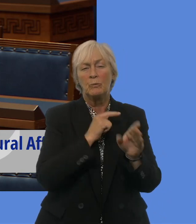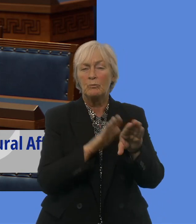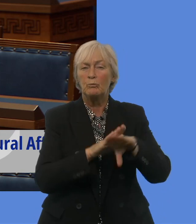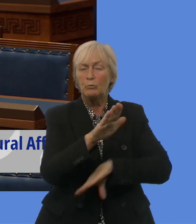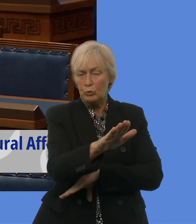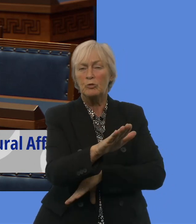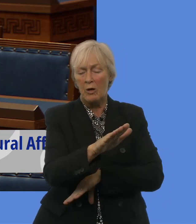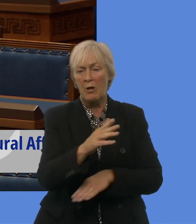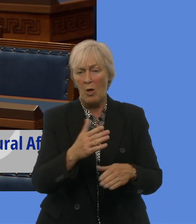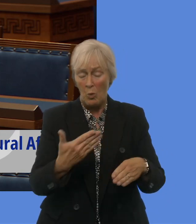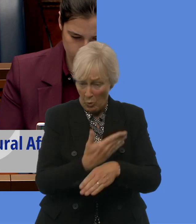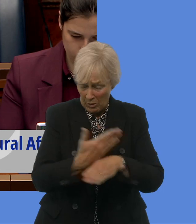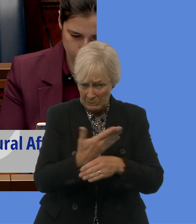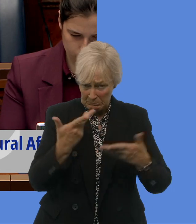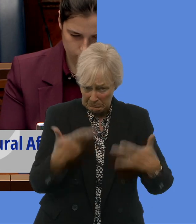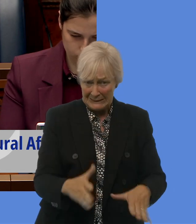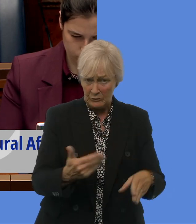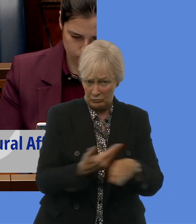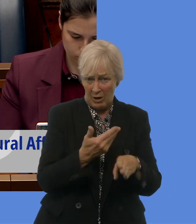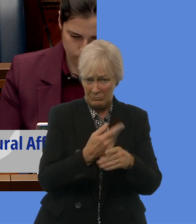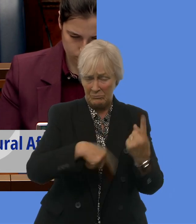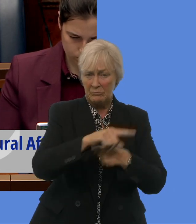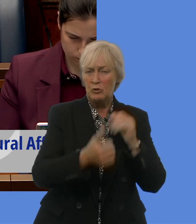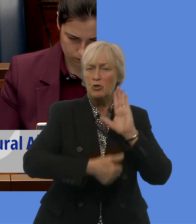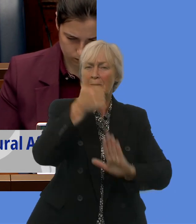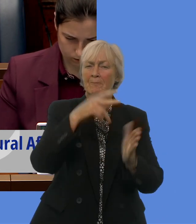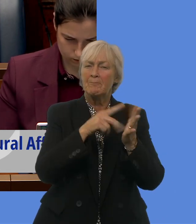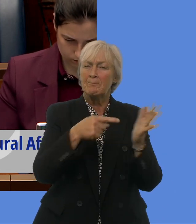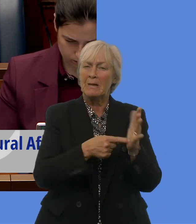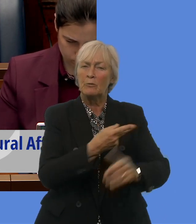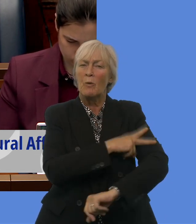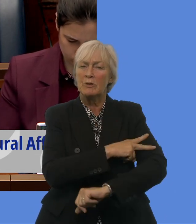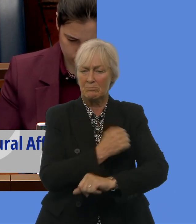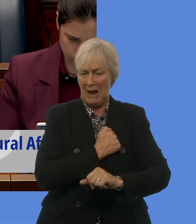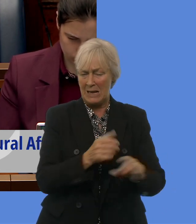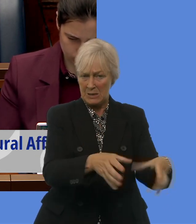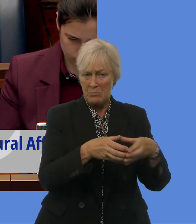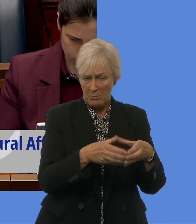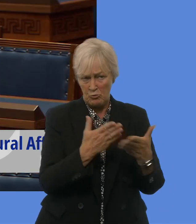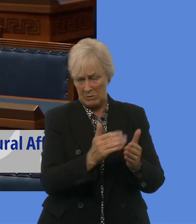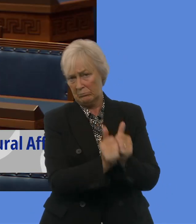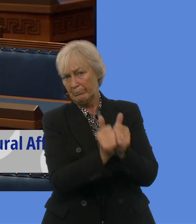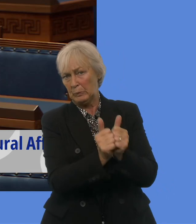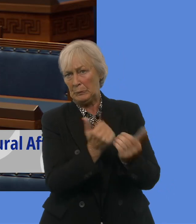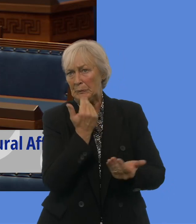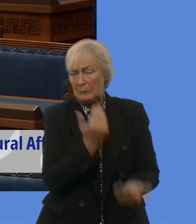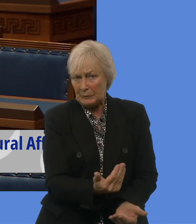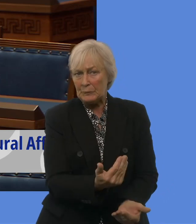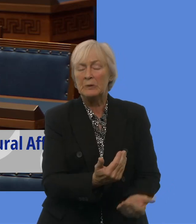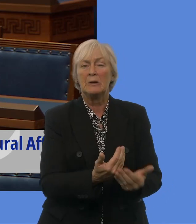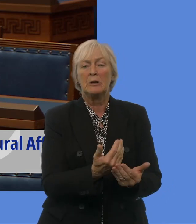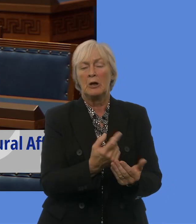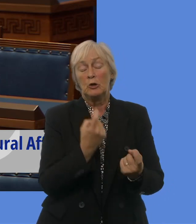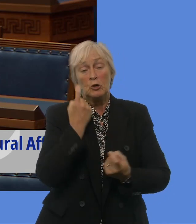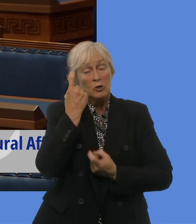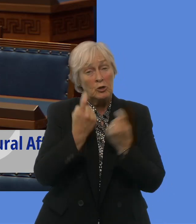There's significant work that has been undertaken, led by the Chief Veterinary Officer within my department, and I'm very, very grateful for that. I'm also